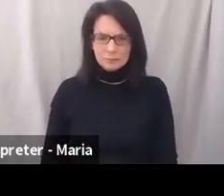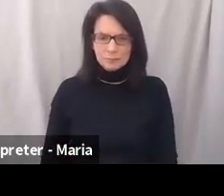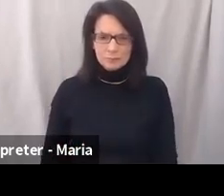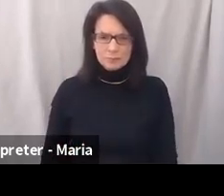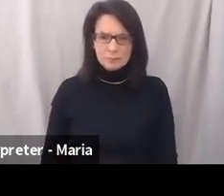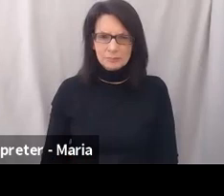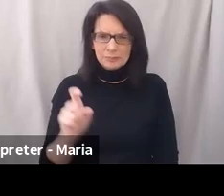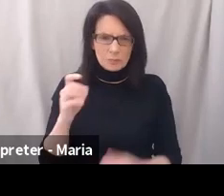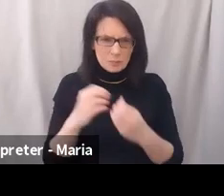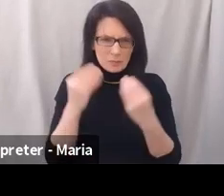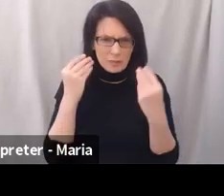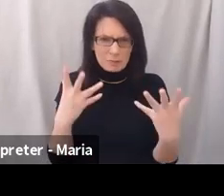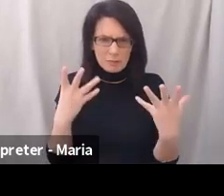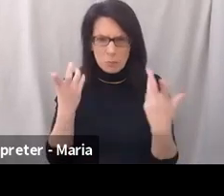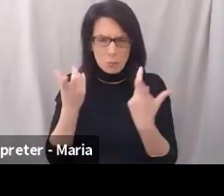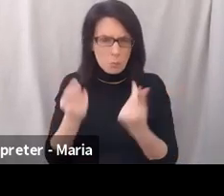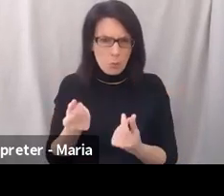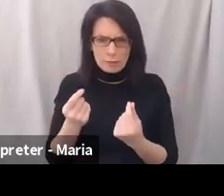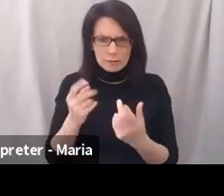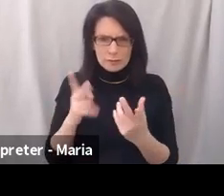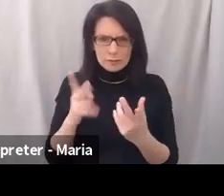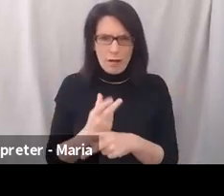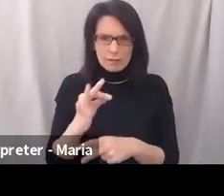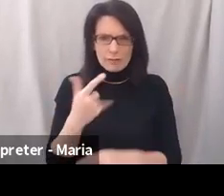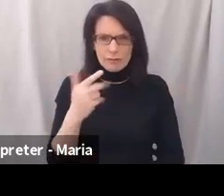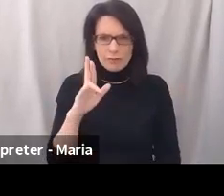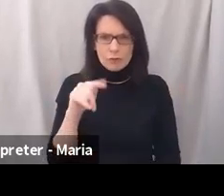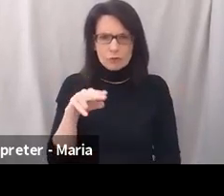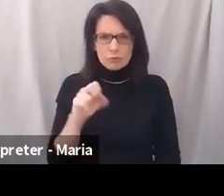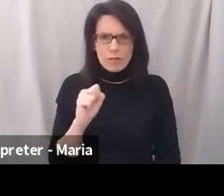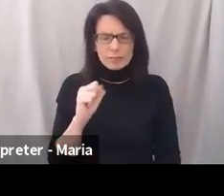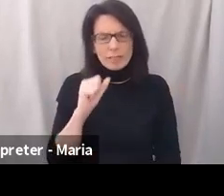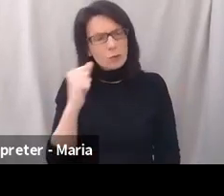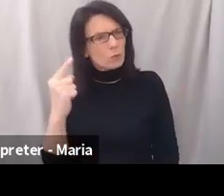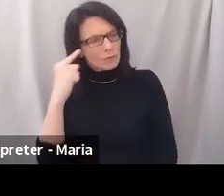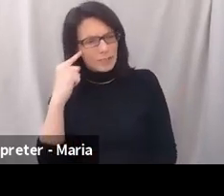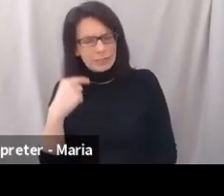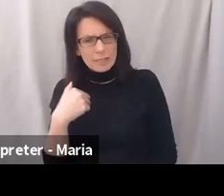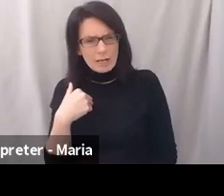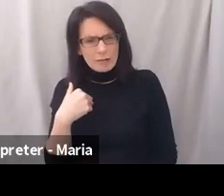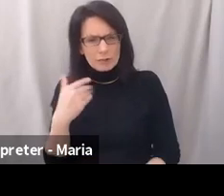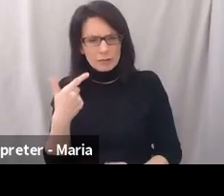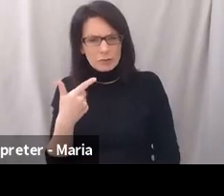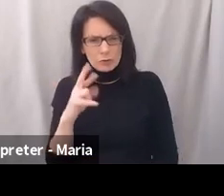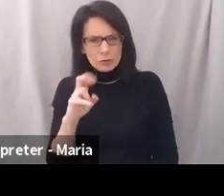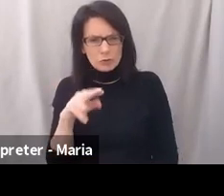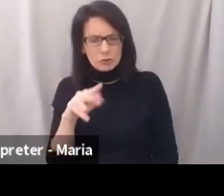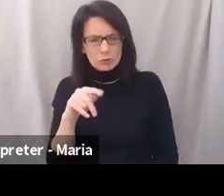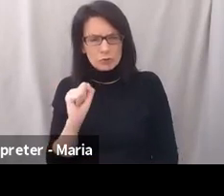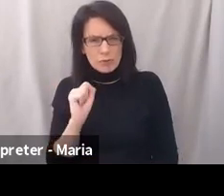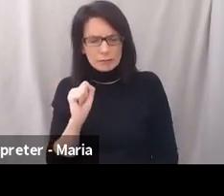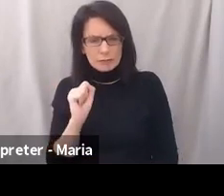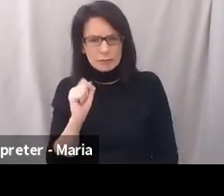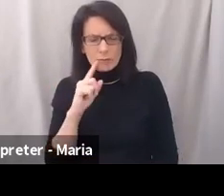more information about like what kind of grants. I don't think there's like grants for like there is either loans or there is like